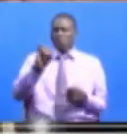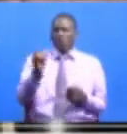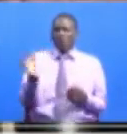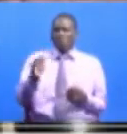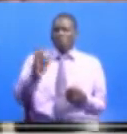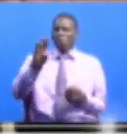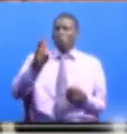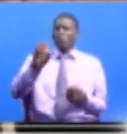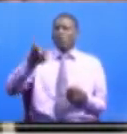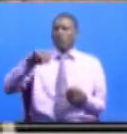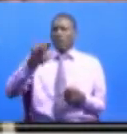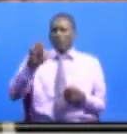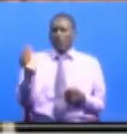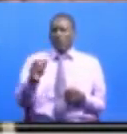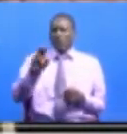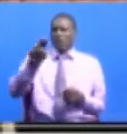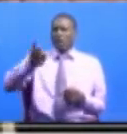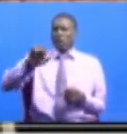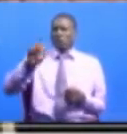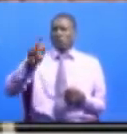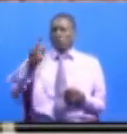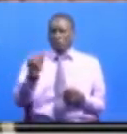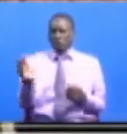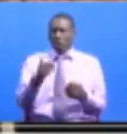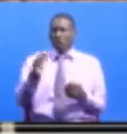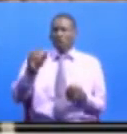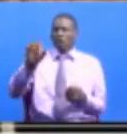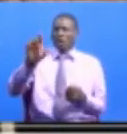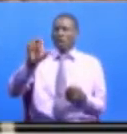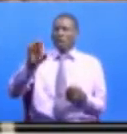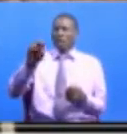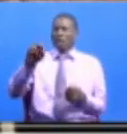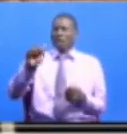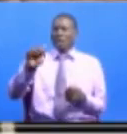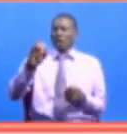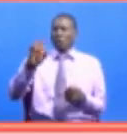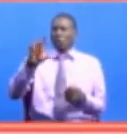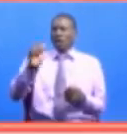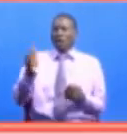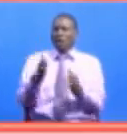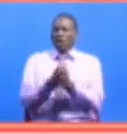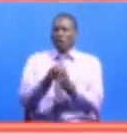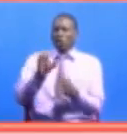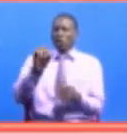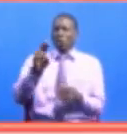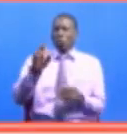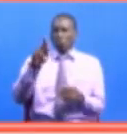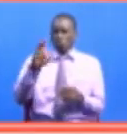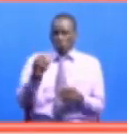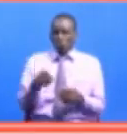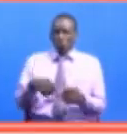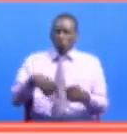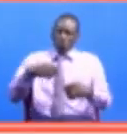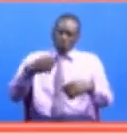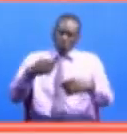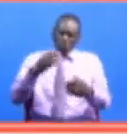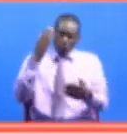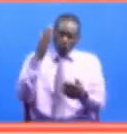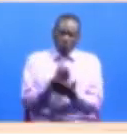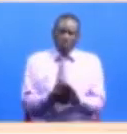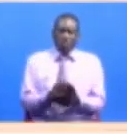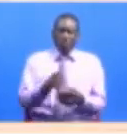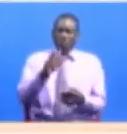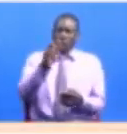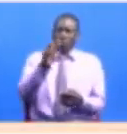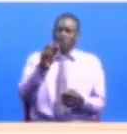Smokin Wanjala, Njoki Ndong'o, Isaac Lenaola and William Ouko upheld the tribunal's recommendation for his